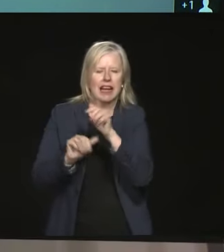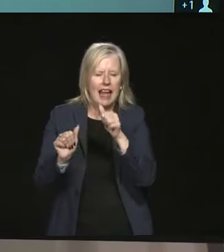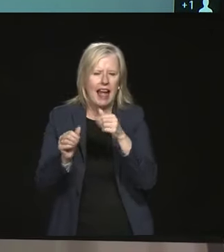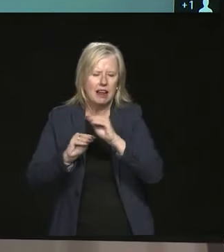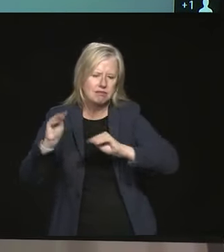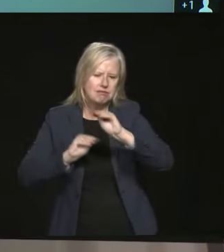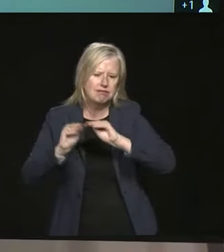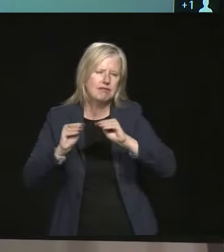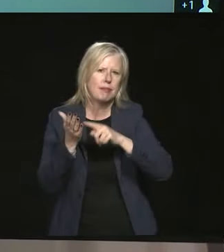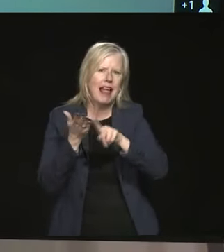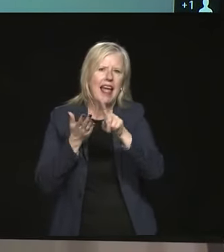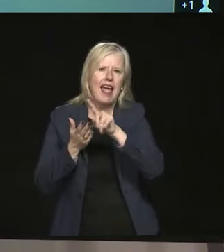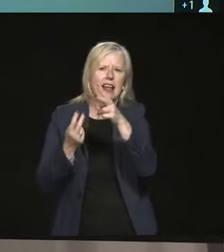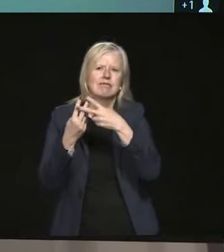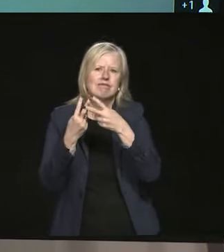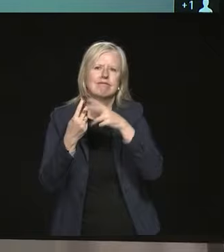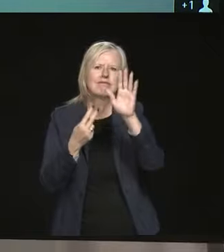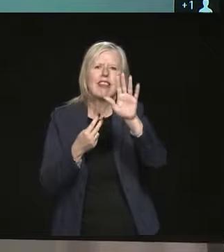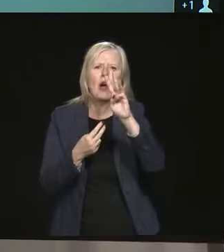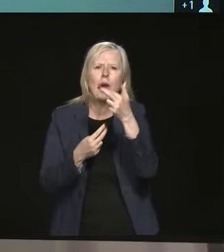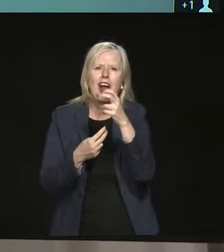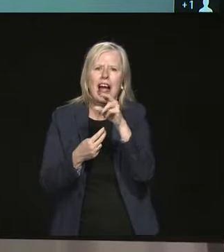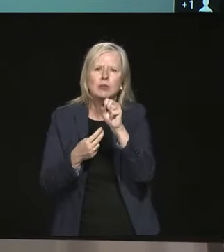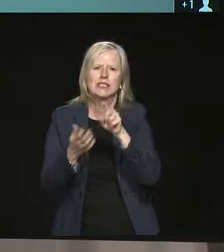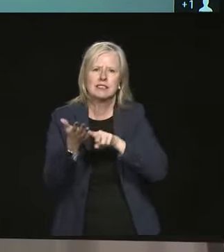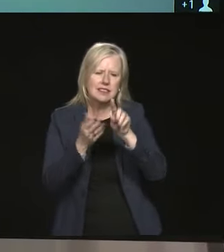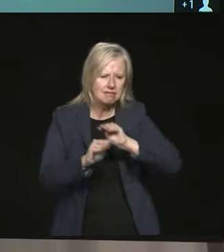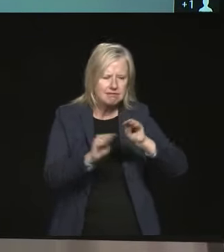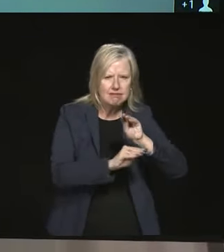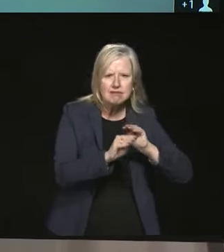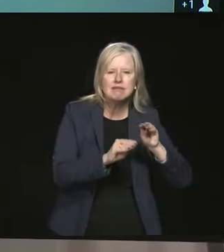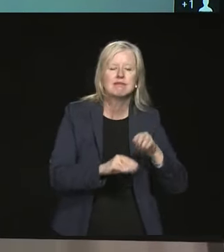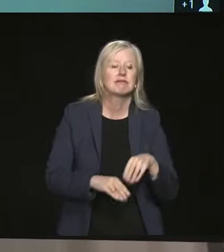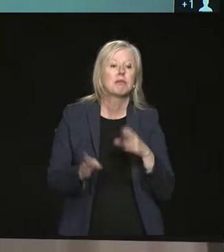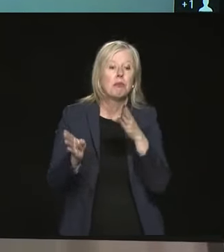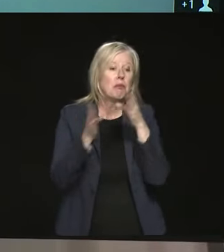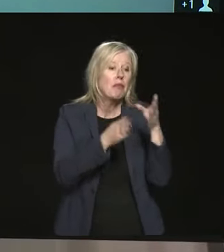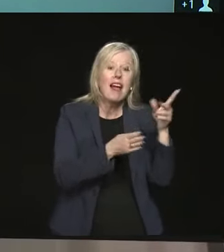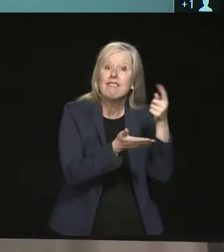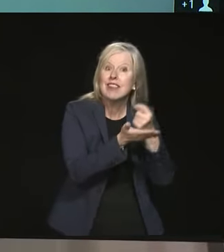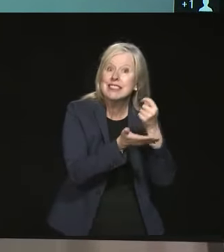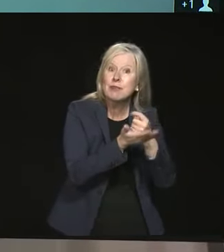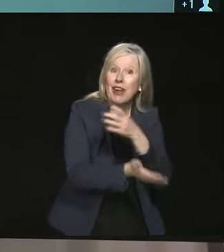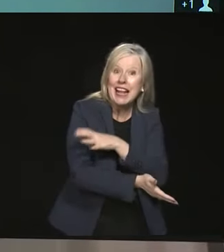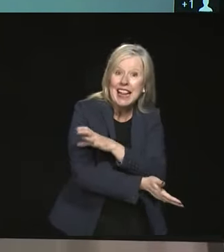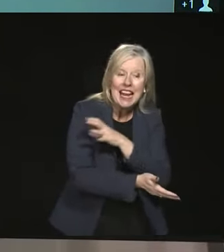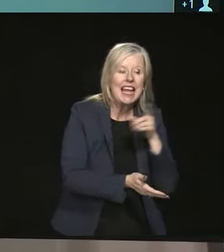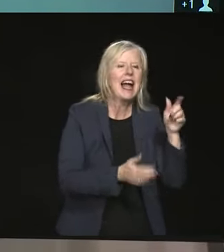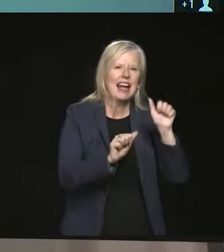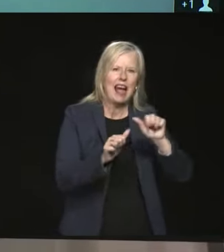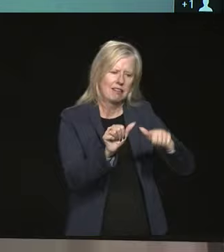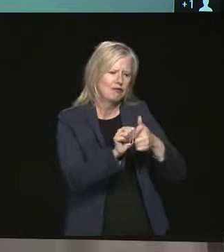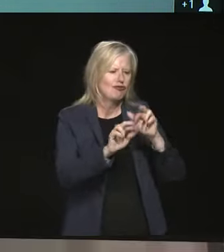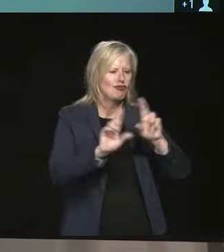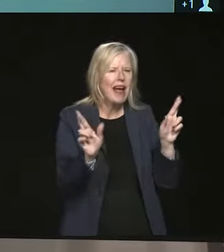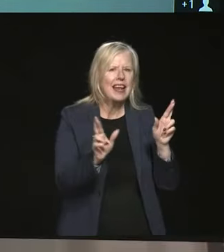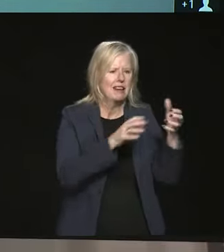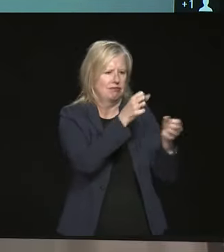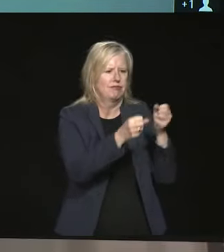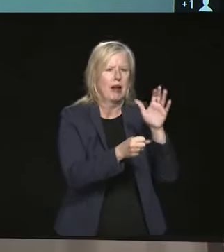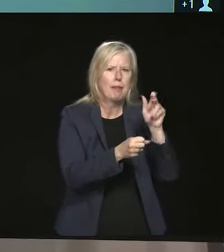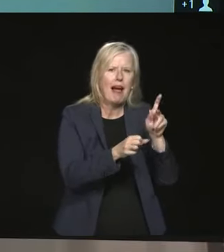space. It means that that physiotherapy clinic can top up the wages of their rehired 5 employees